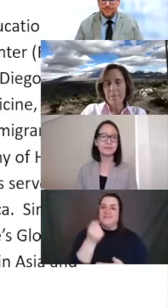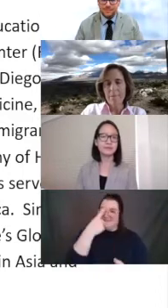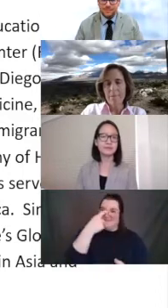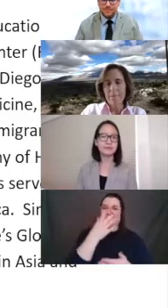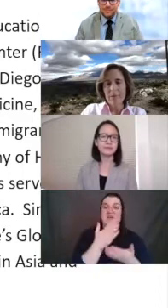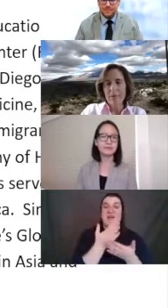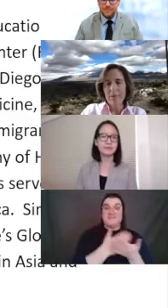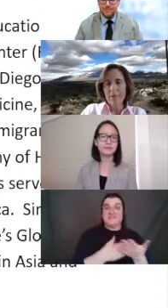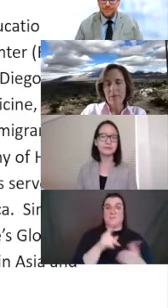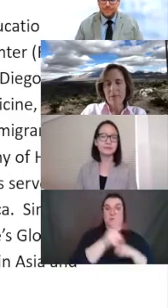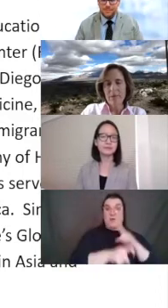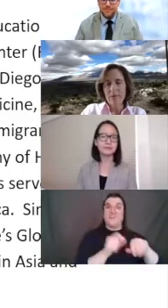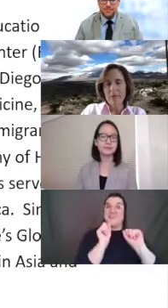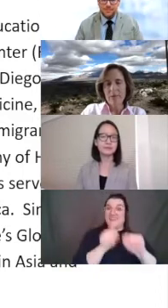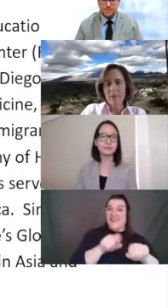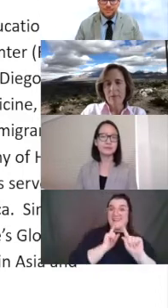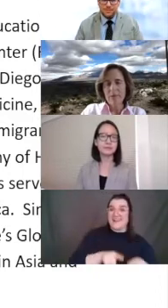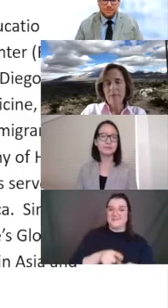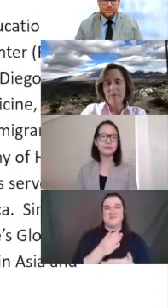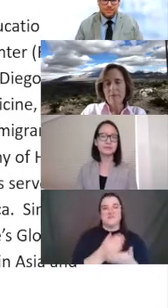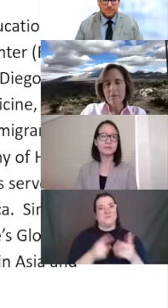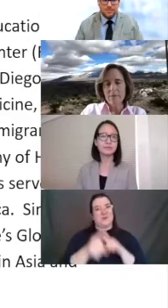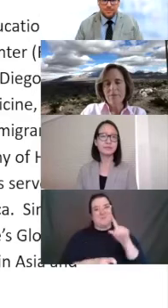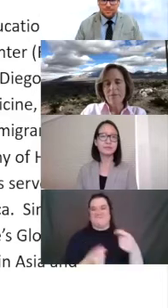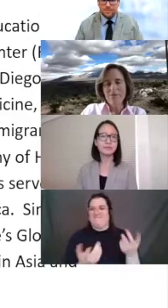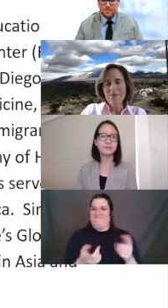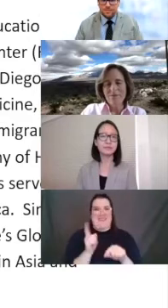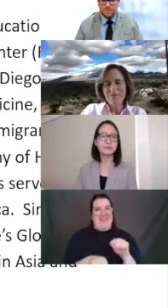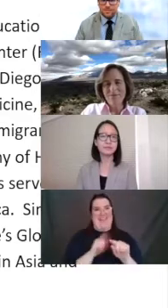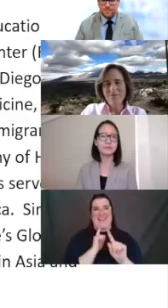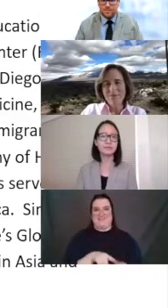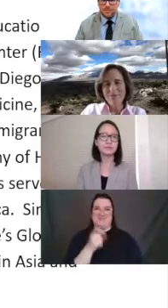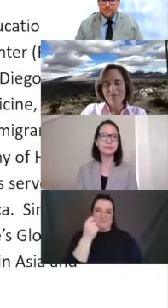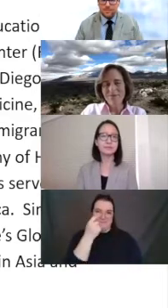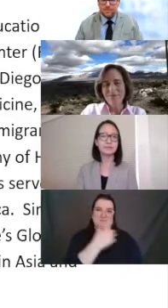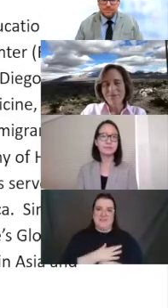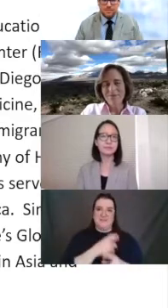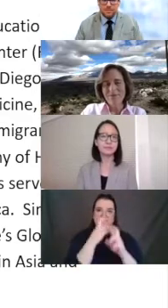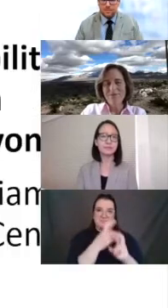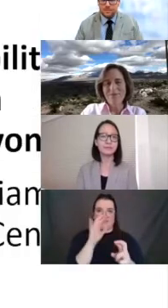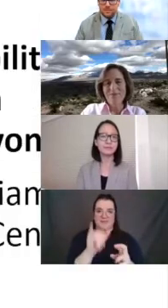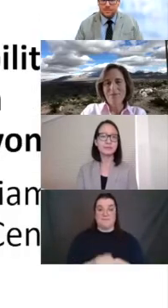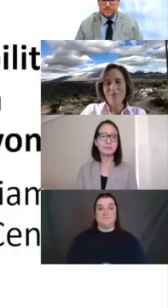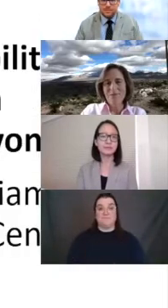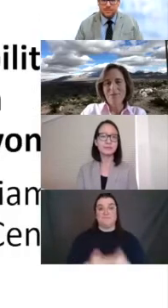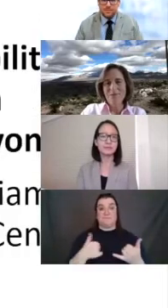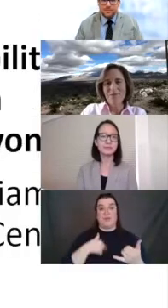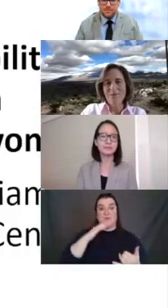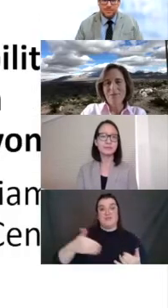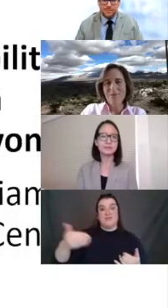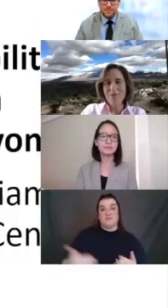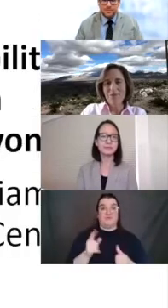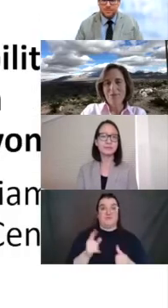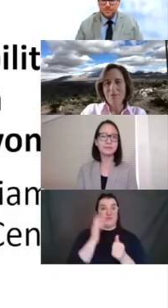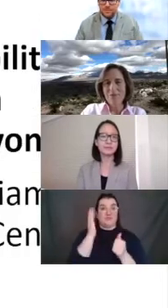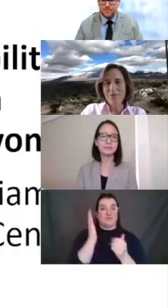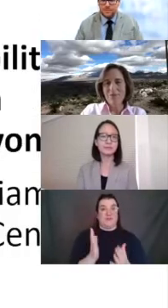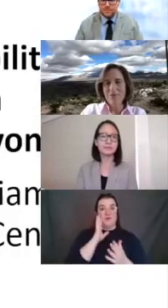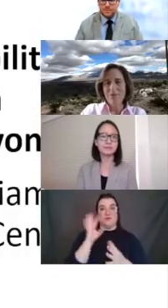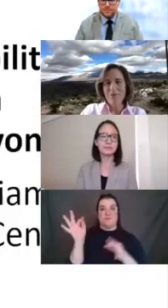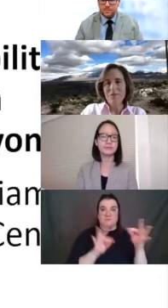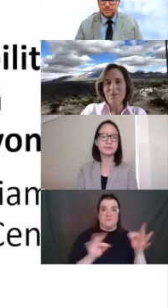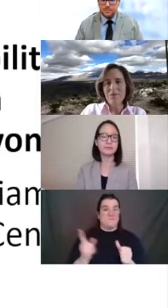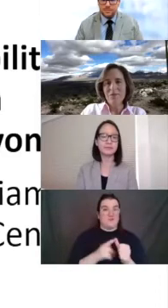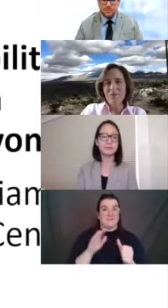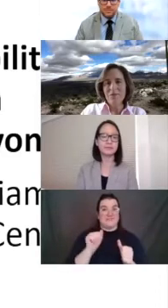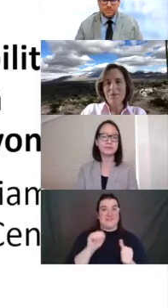be respectful of that as well. So without further ado, I'd like to introduce our first speaker that'll be talking about our first case study.